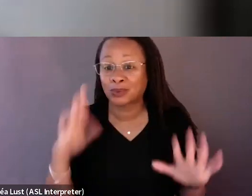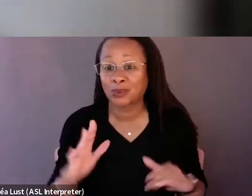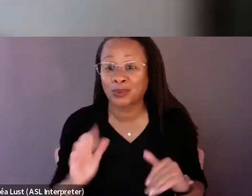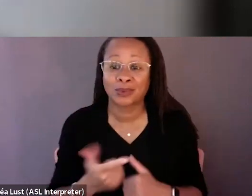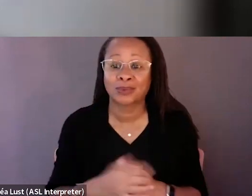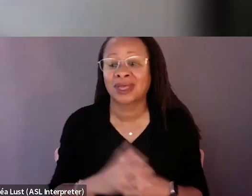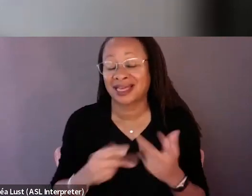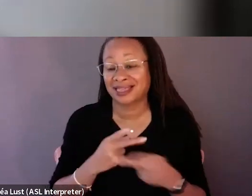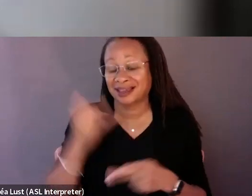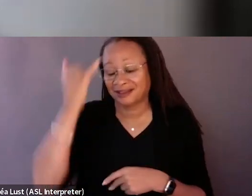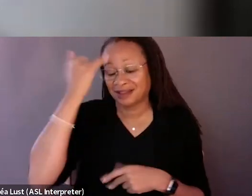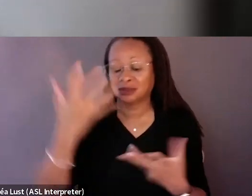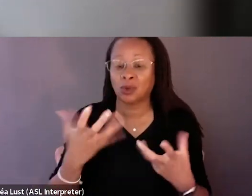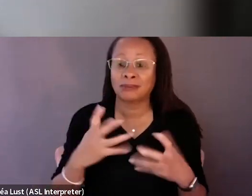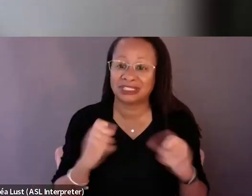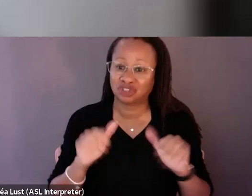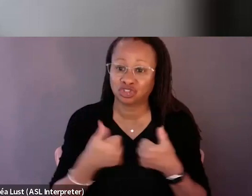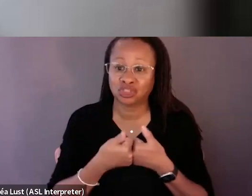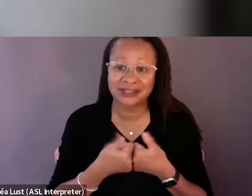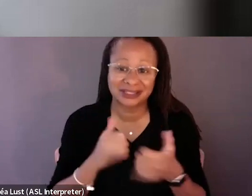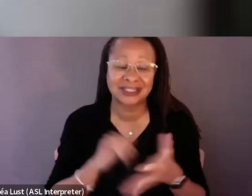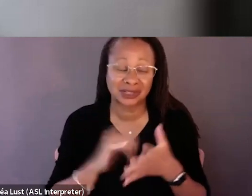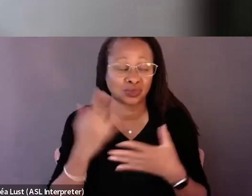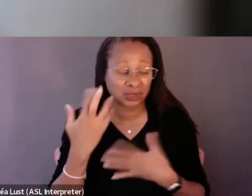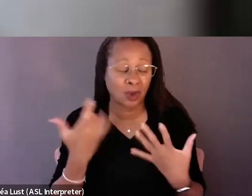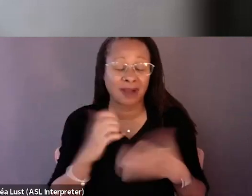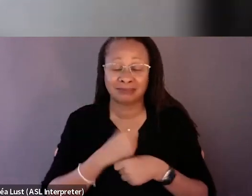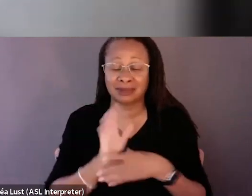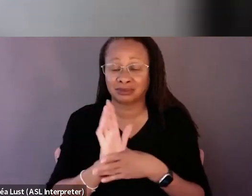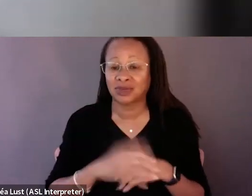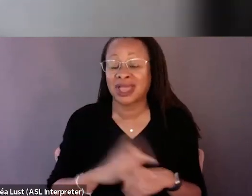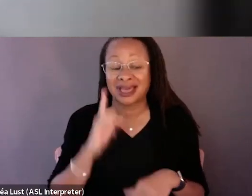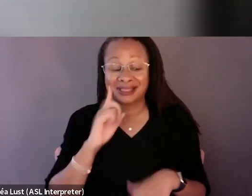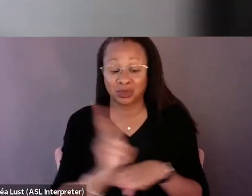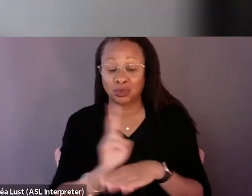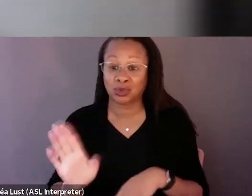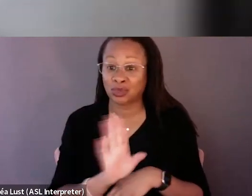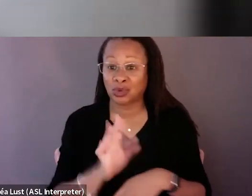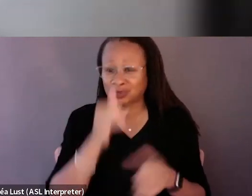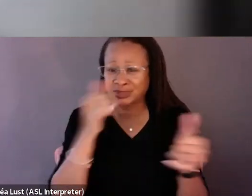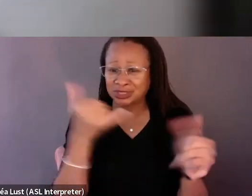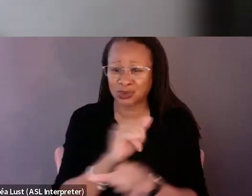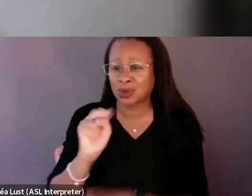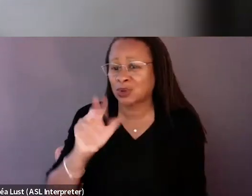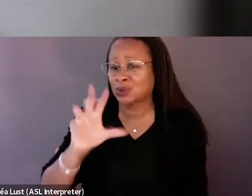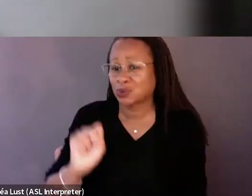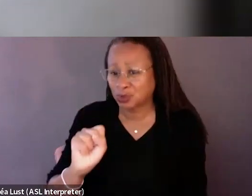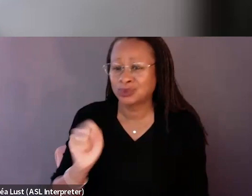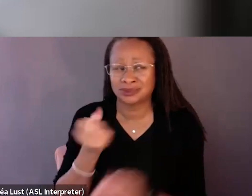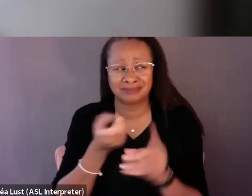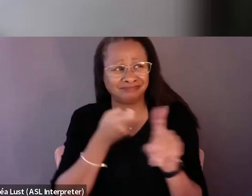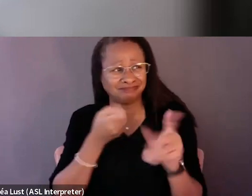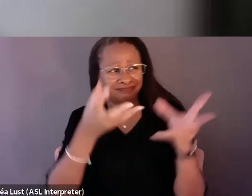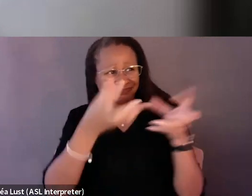this kind of idea makes me want to challenge. And I think using those ridiculous